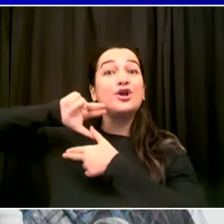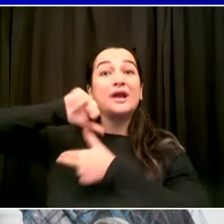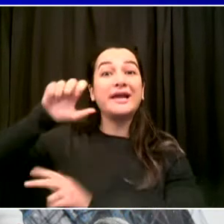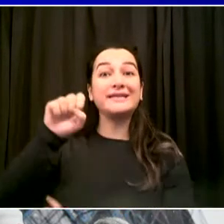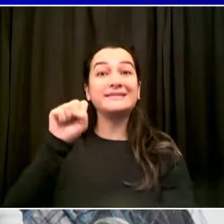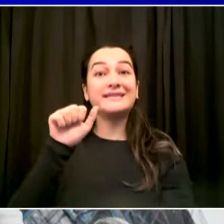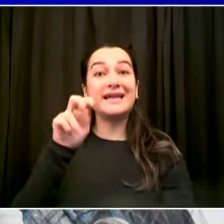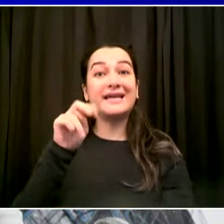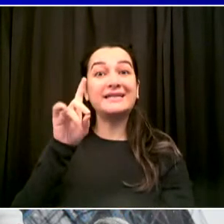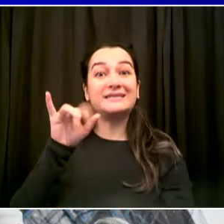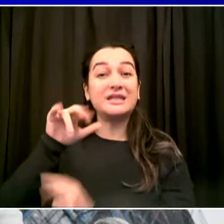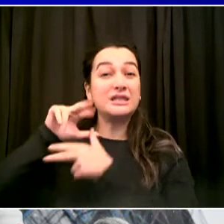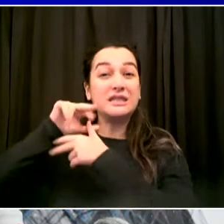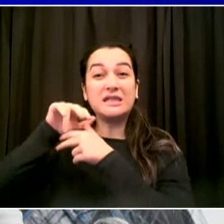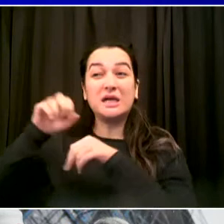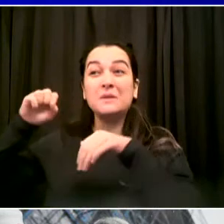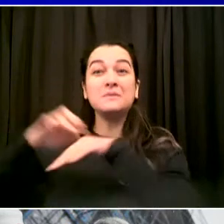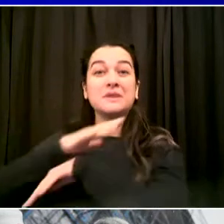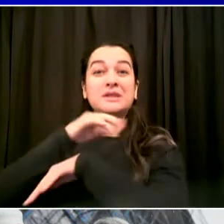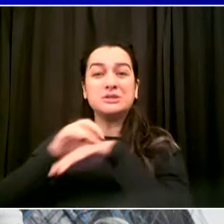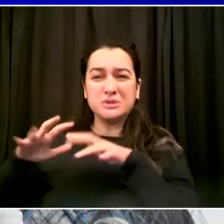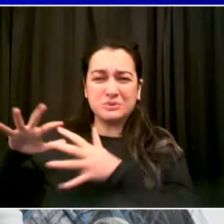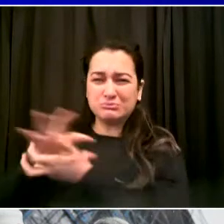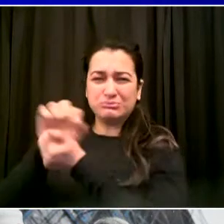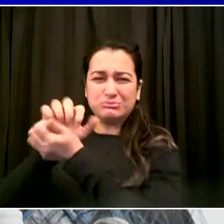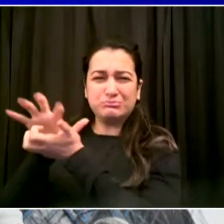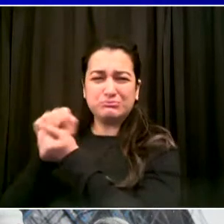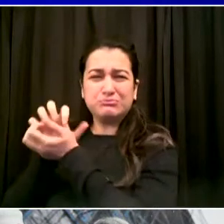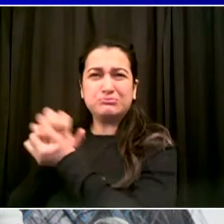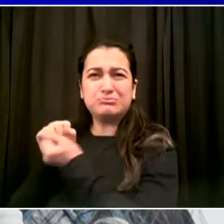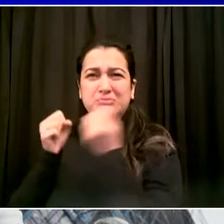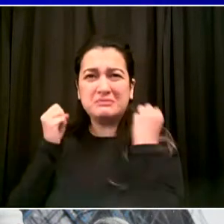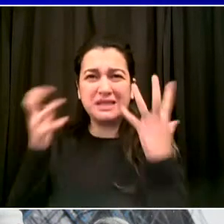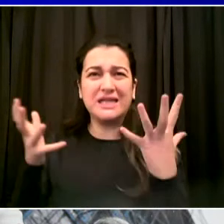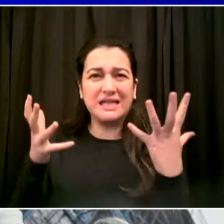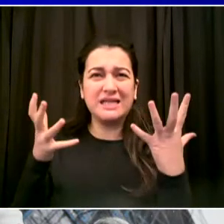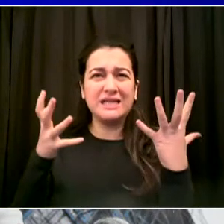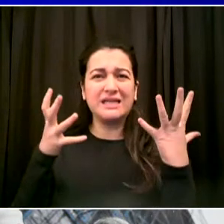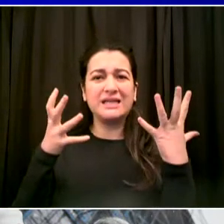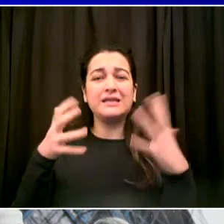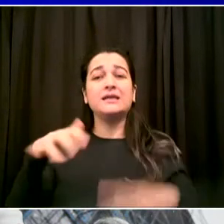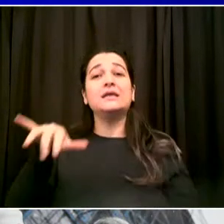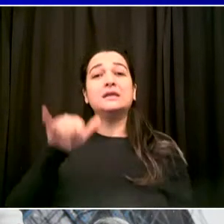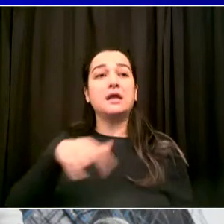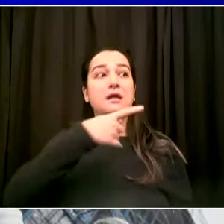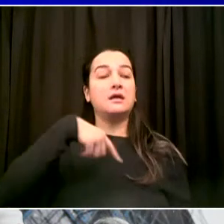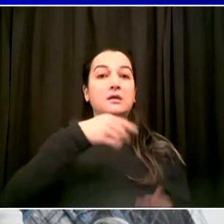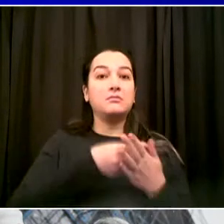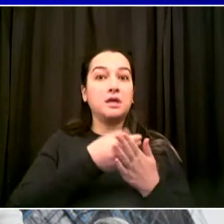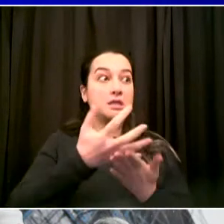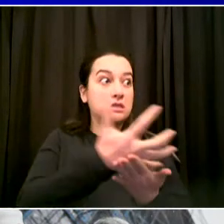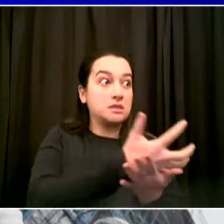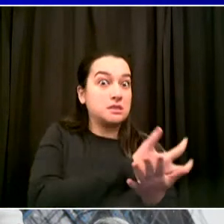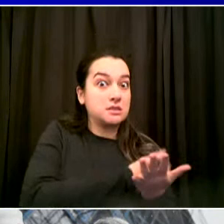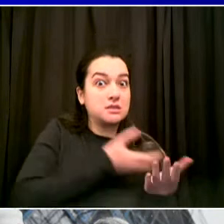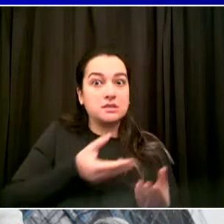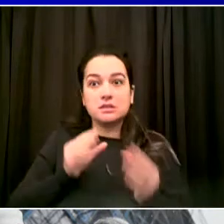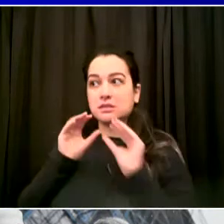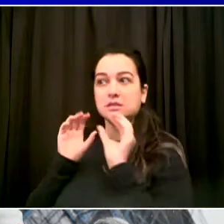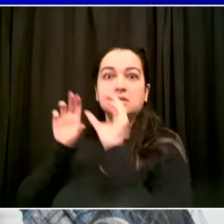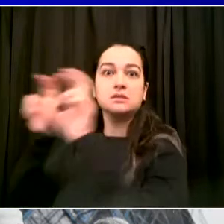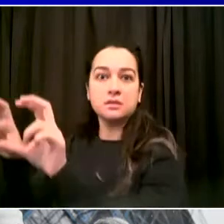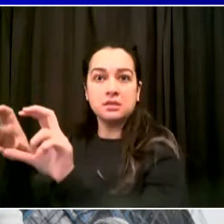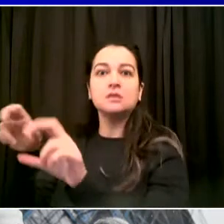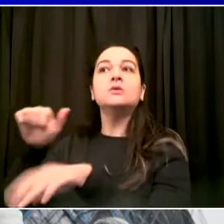with ferry service, with a lot of investment in affordable housing and economic development. But yesterday was one of those joyous moments where